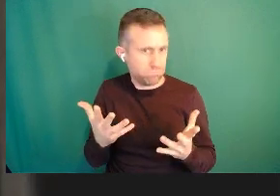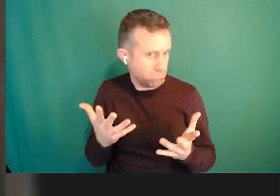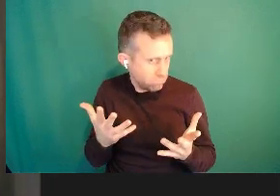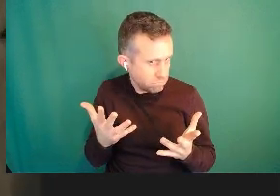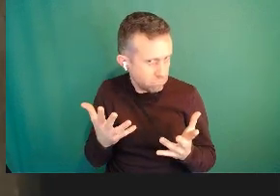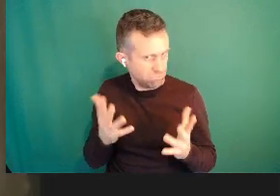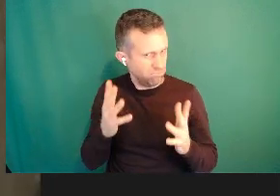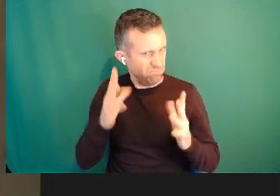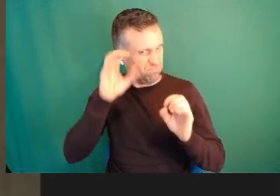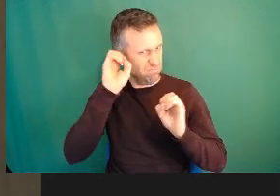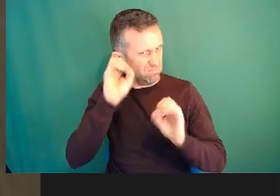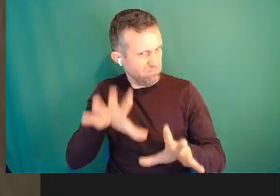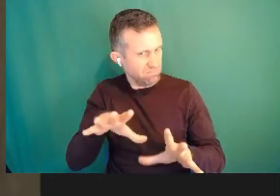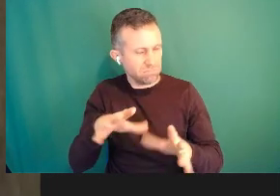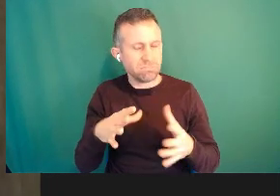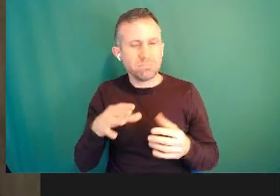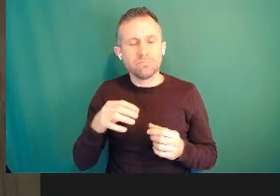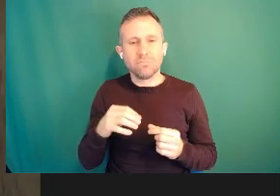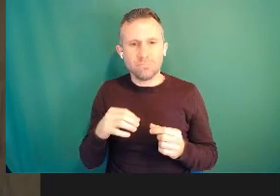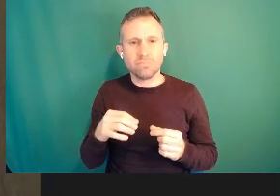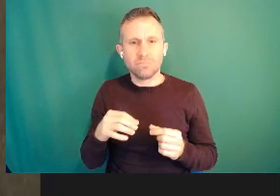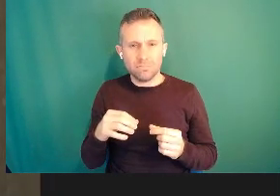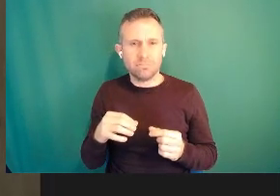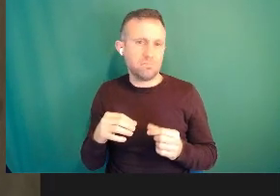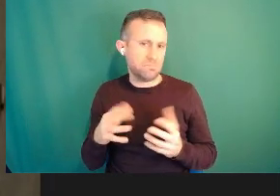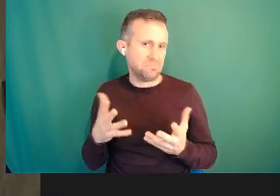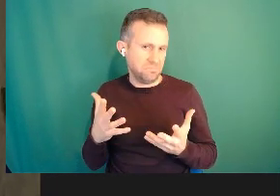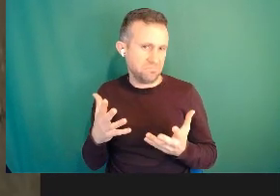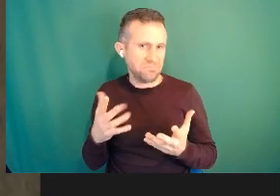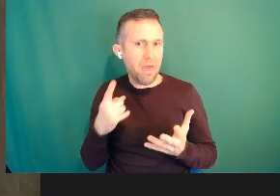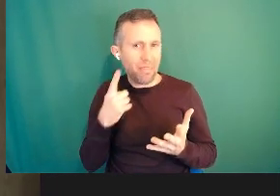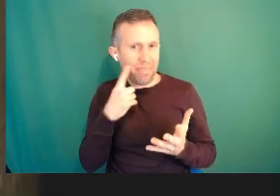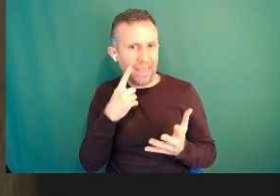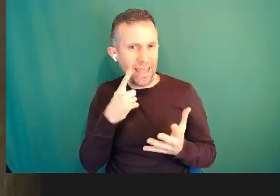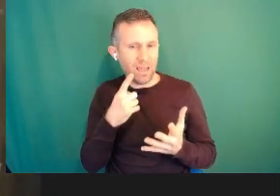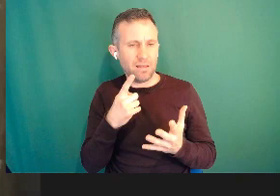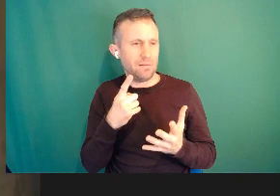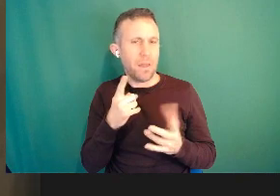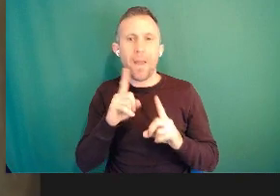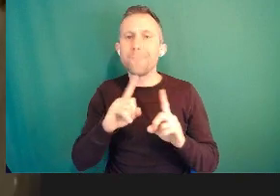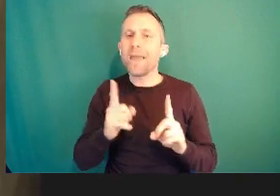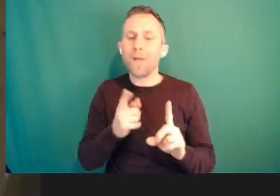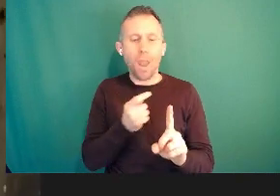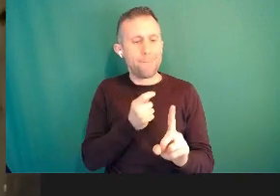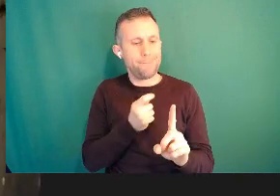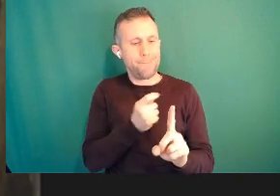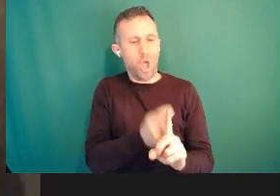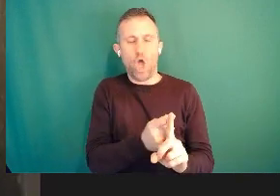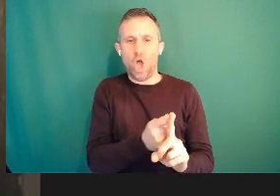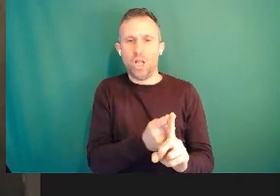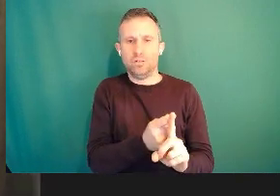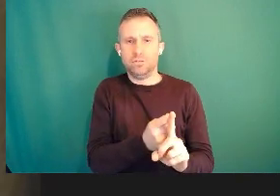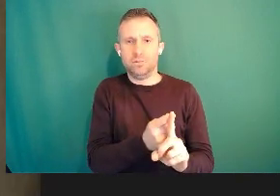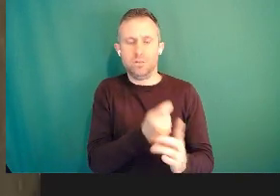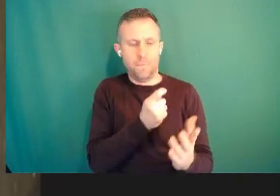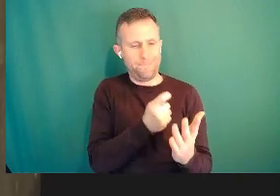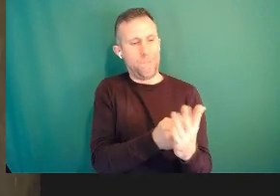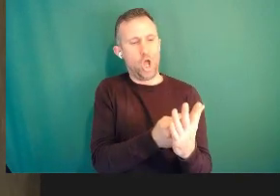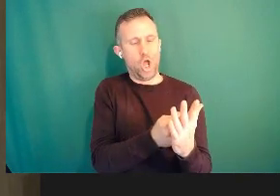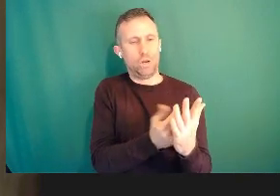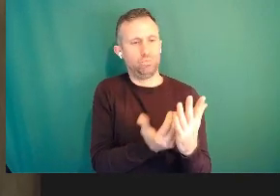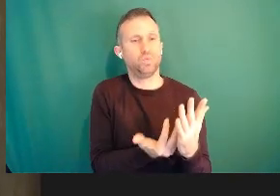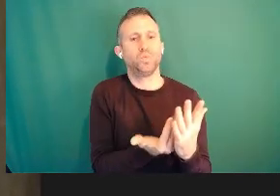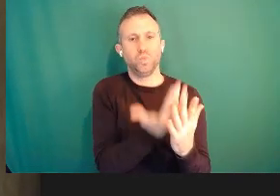But from kind of folklore, these are thought to be taper burns, which you expose the house to fire. So you